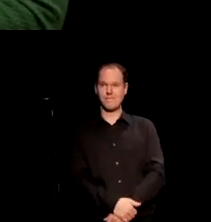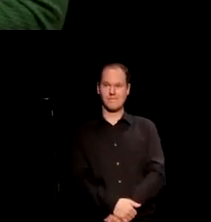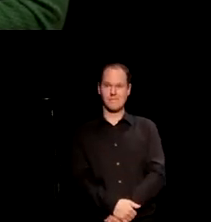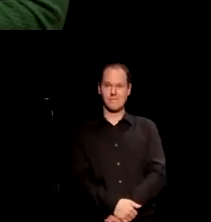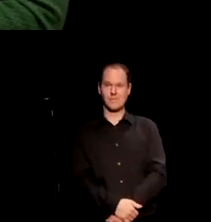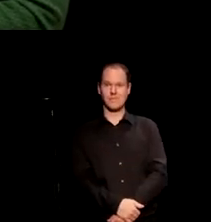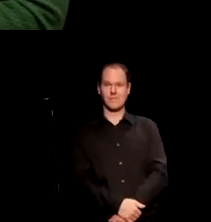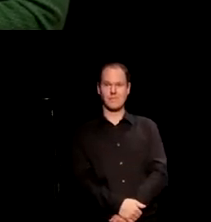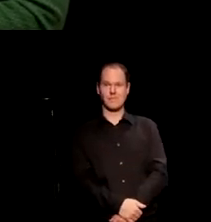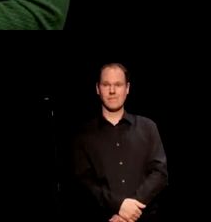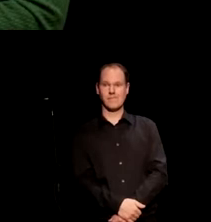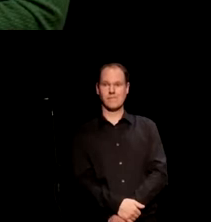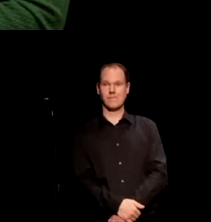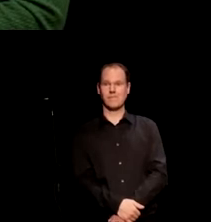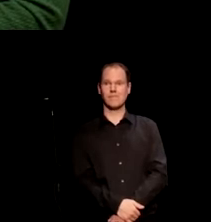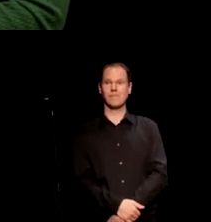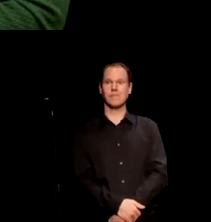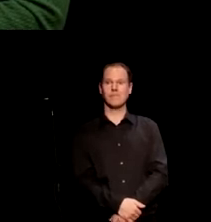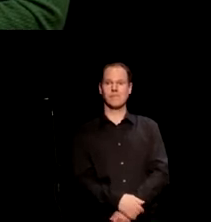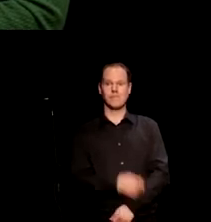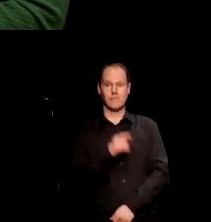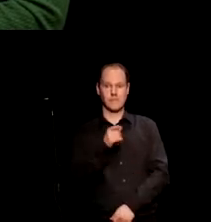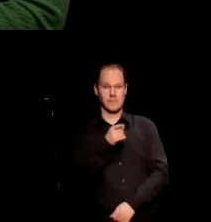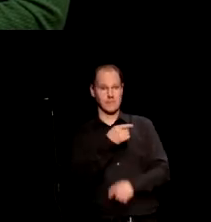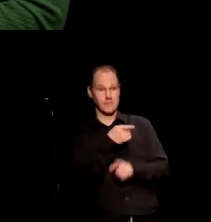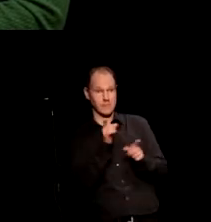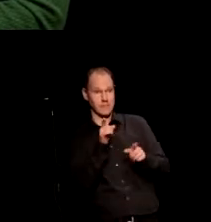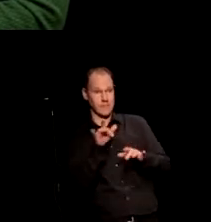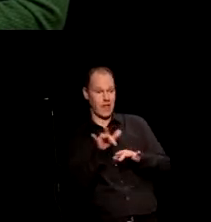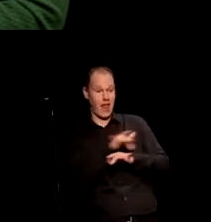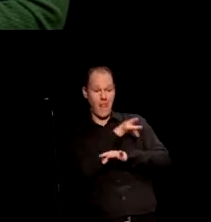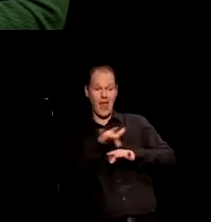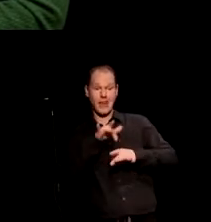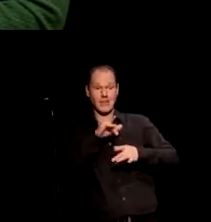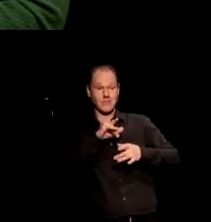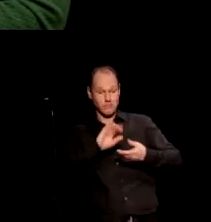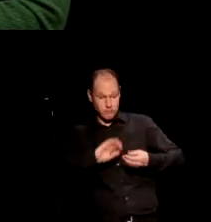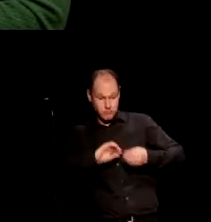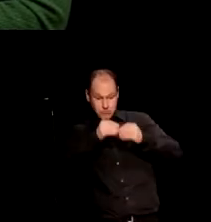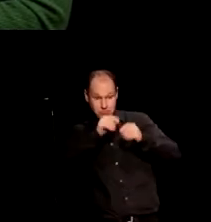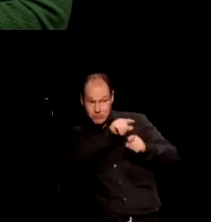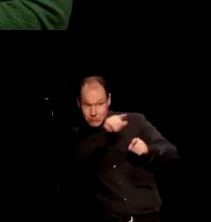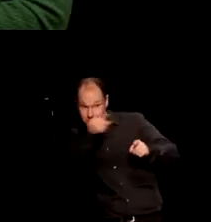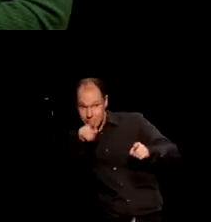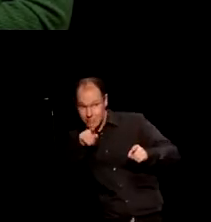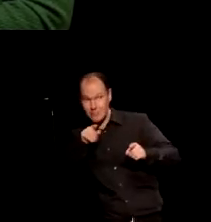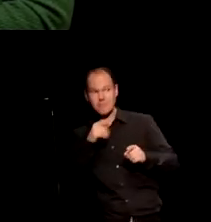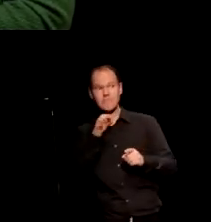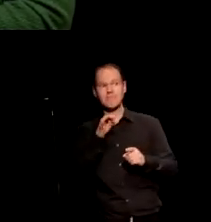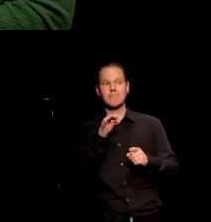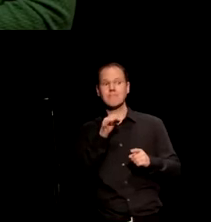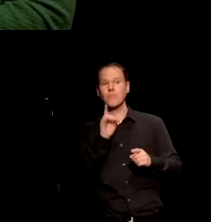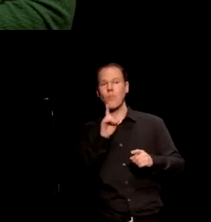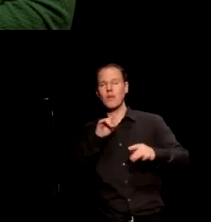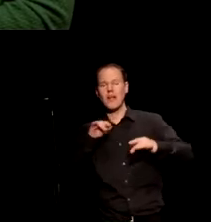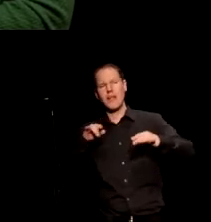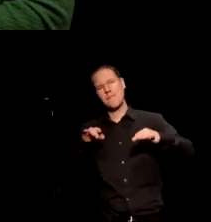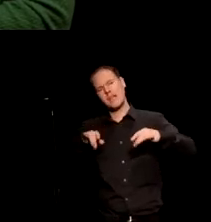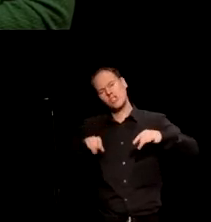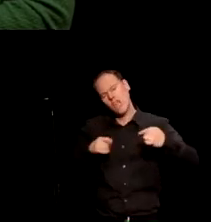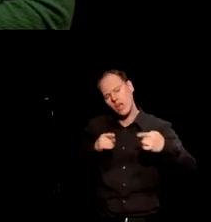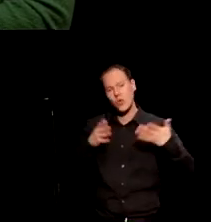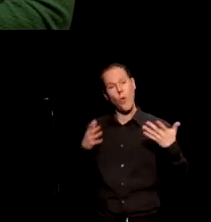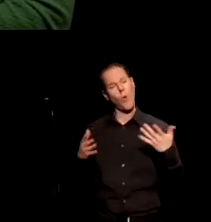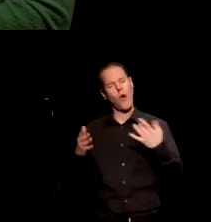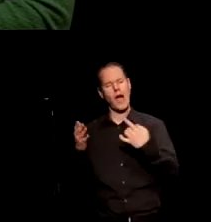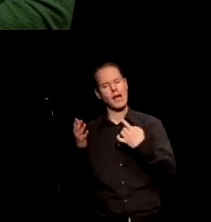For theatre makers in the room, what are the challenges or successes?